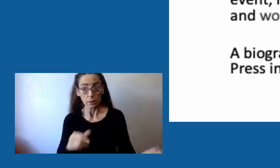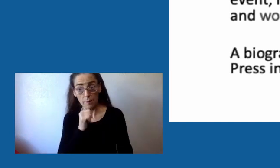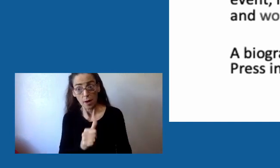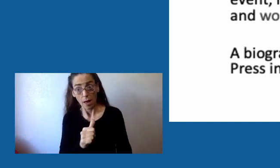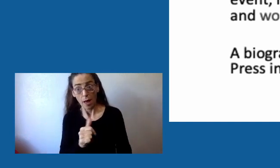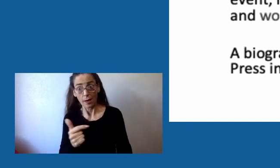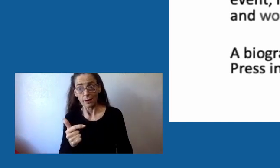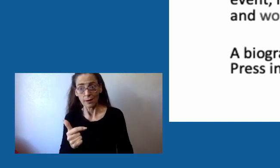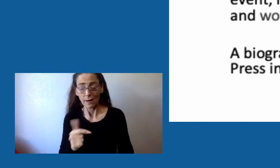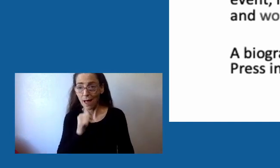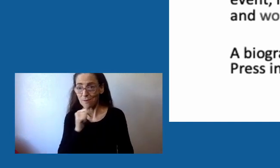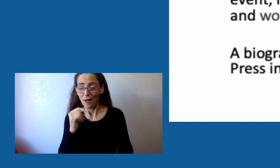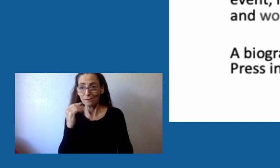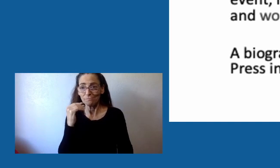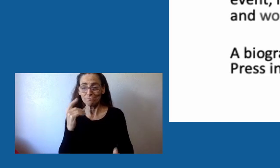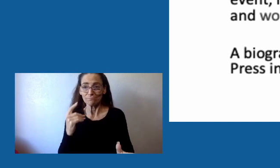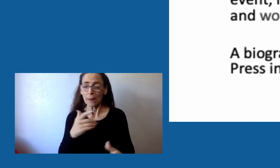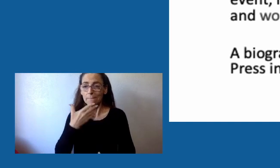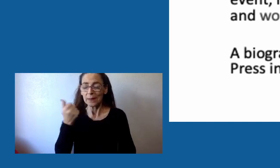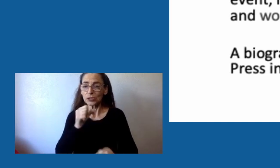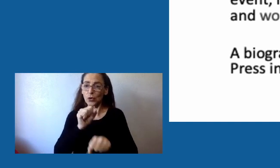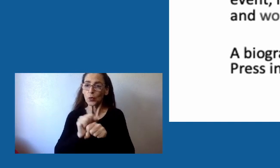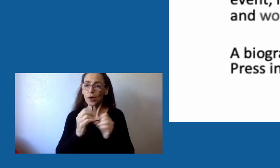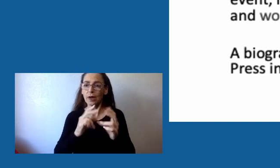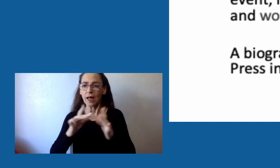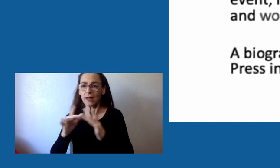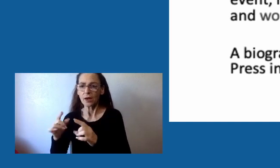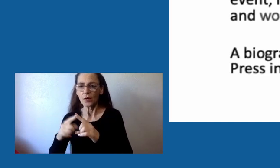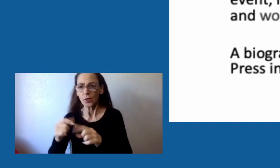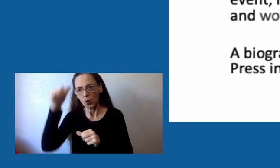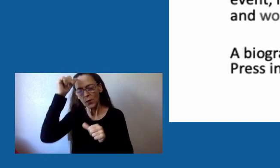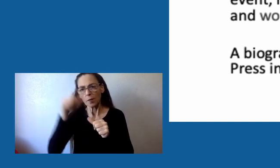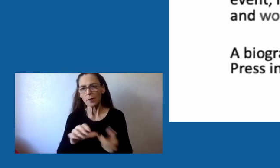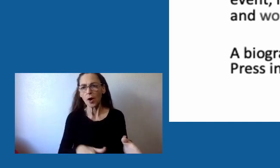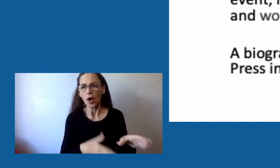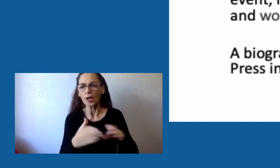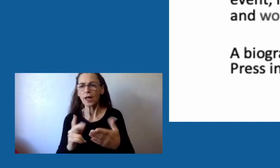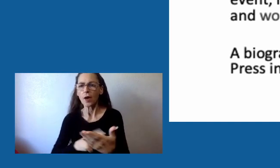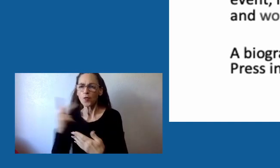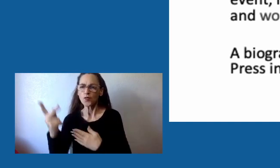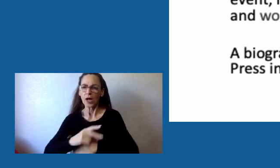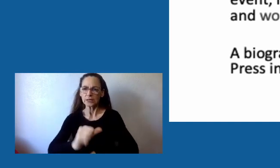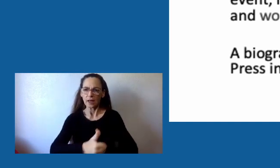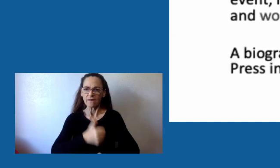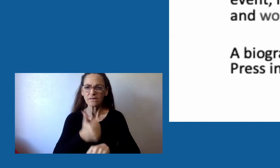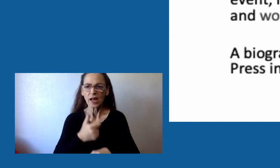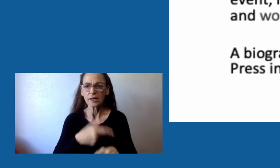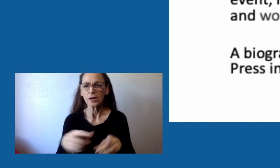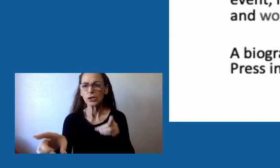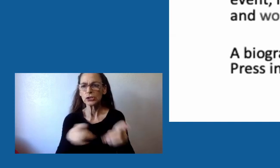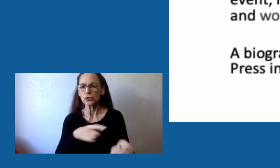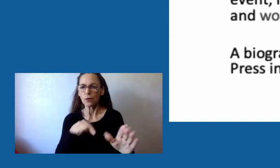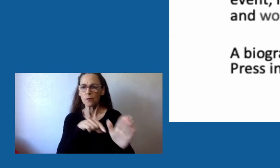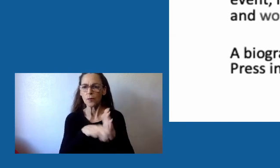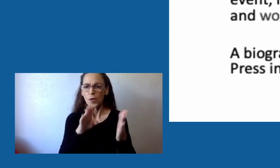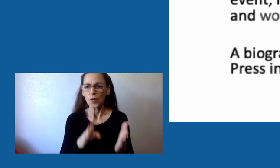I'll let her talk about that. Her best known work on the internet, however, is Remembering Our Dead. She's the project founder in 1998 to chronicle the scourge of anti-trans murders.